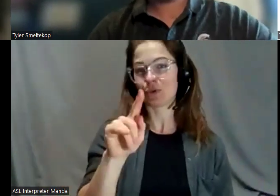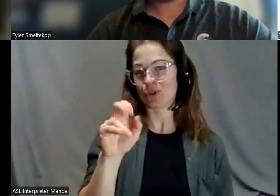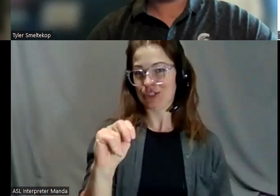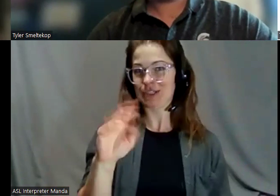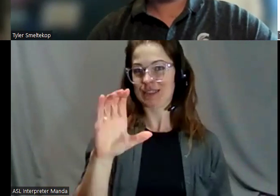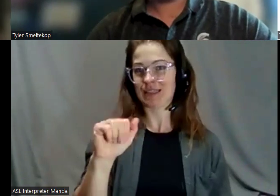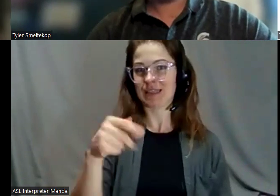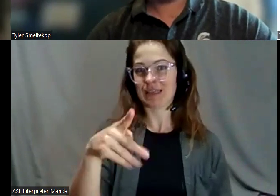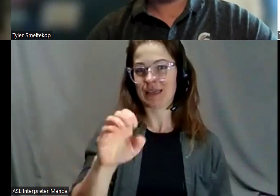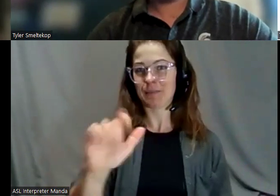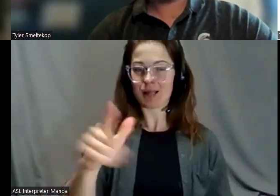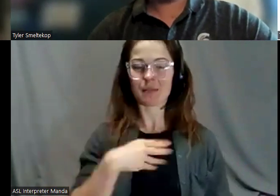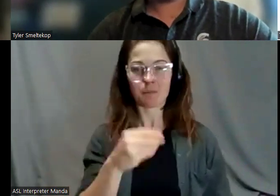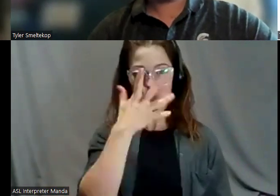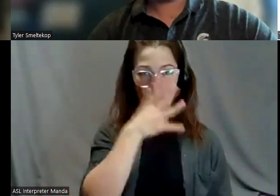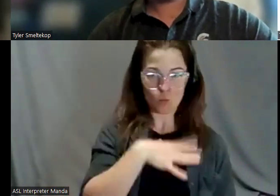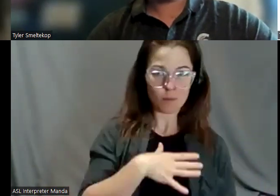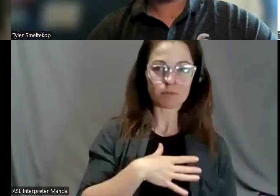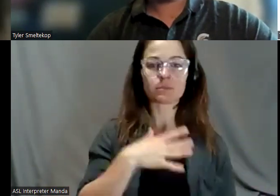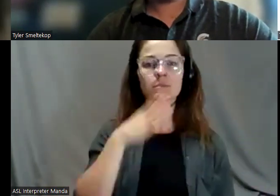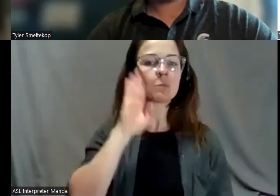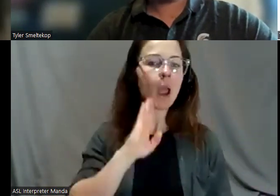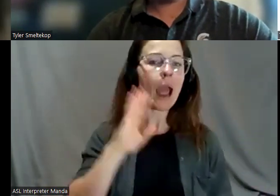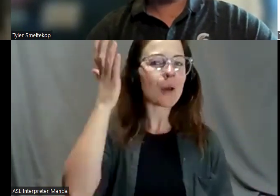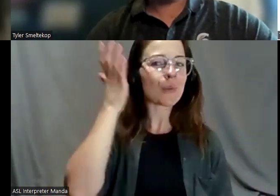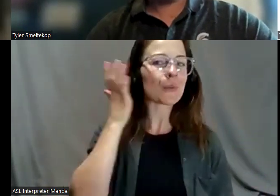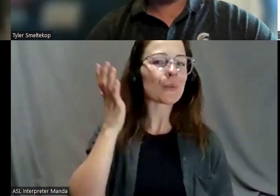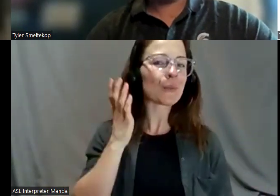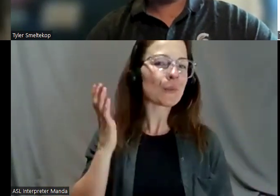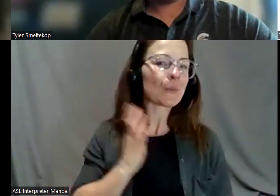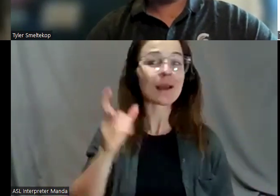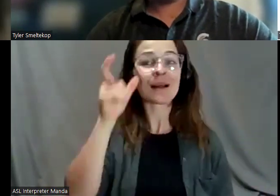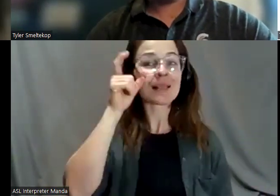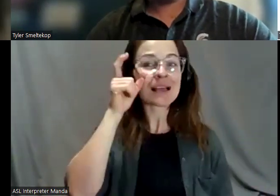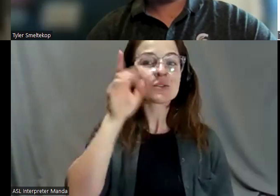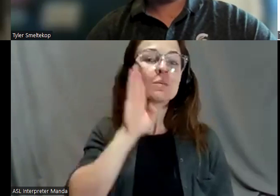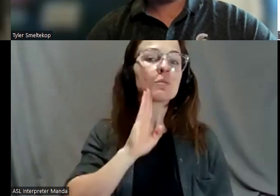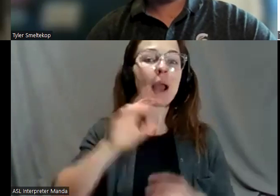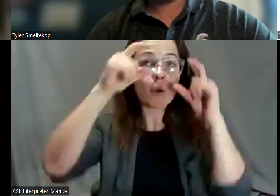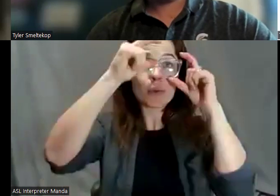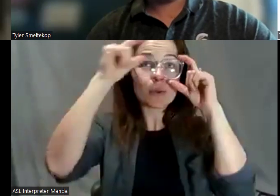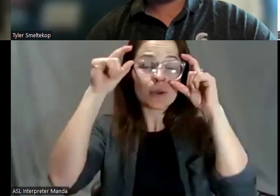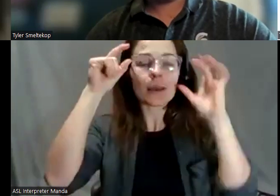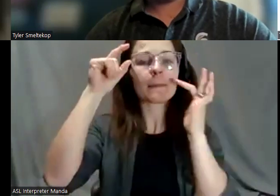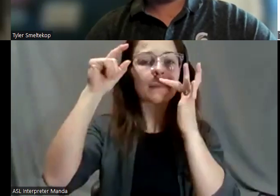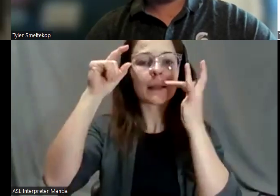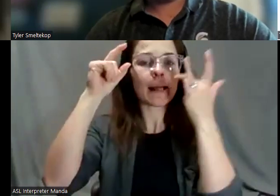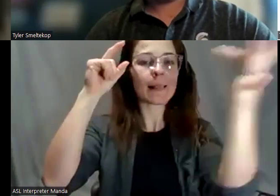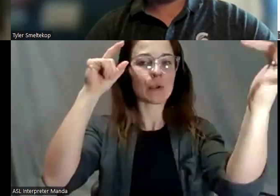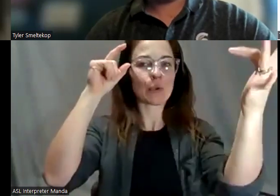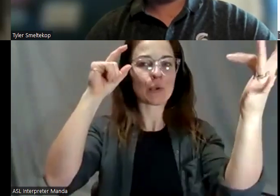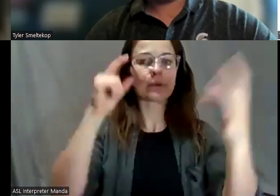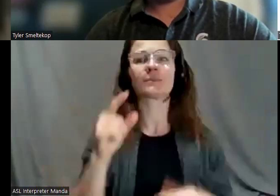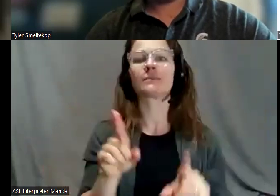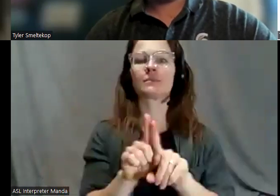Kristen Campbell. I'm a white woman with brown wavy hair. I'm wearing glasses with a brown rim on the top and clear on the bottom, and a